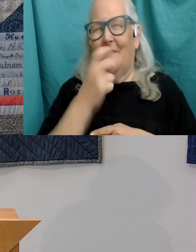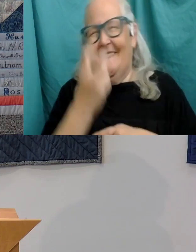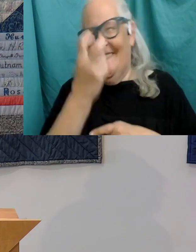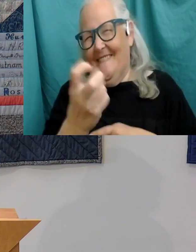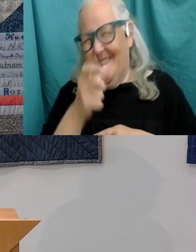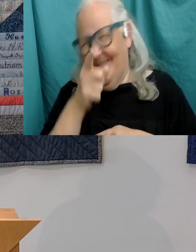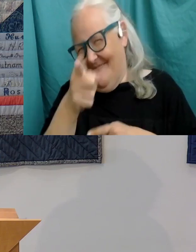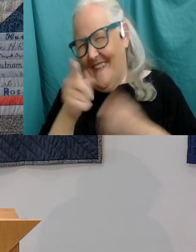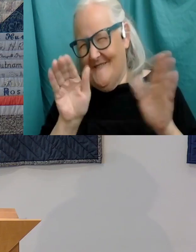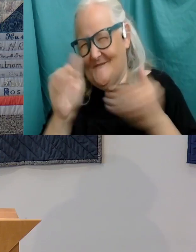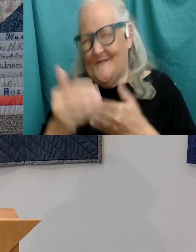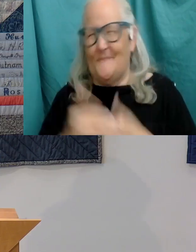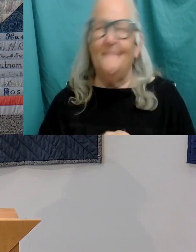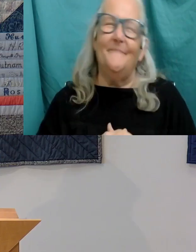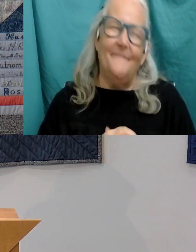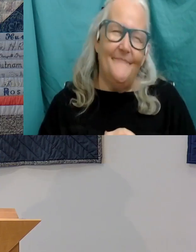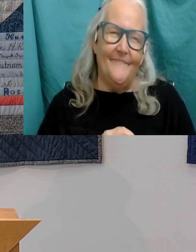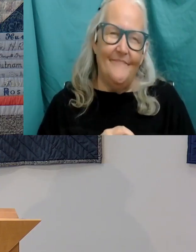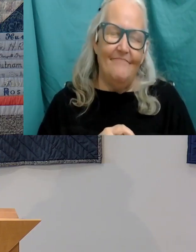We're flexible.